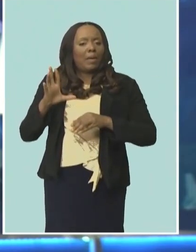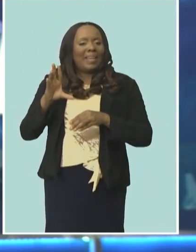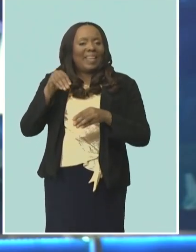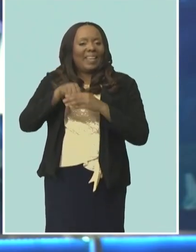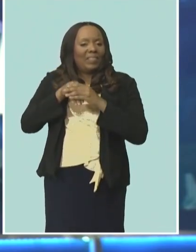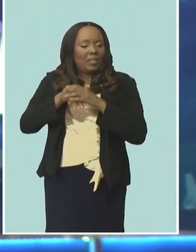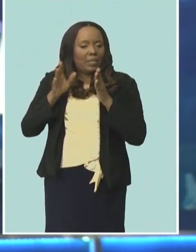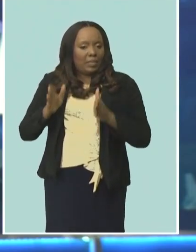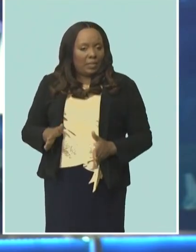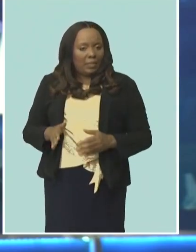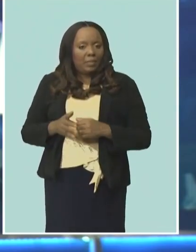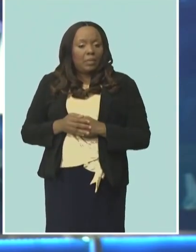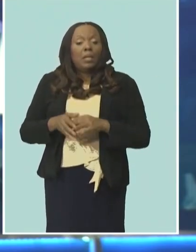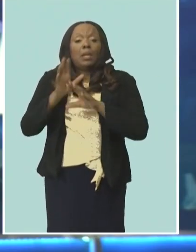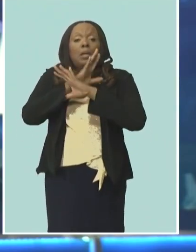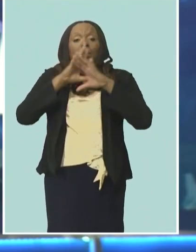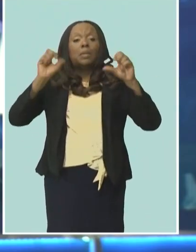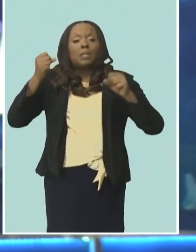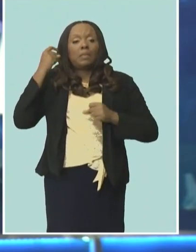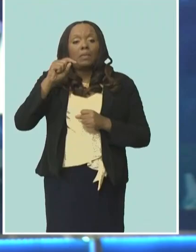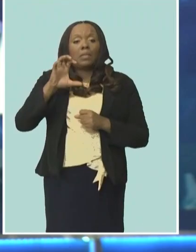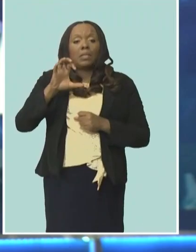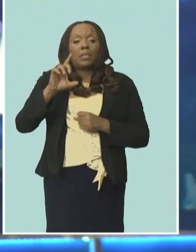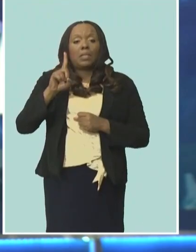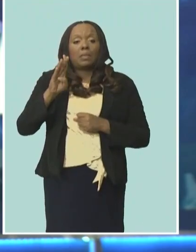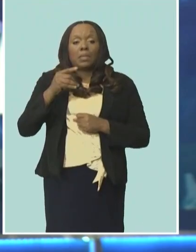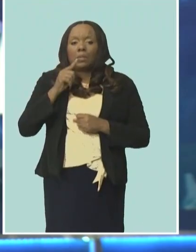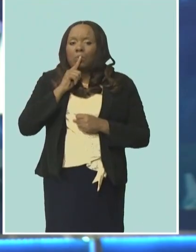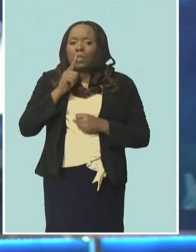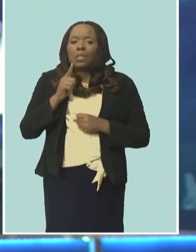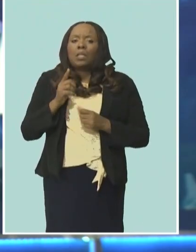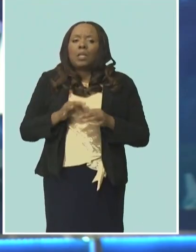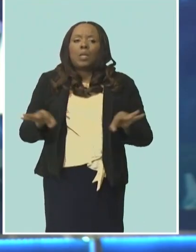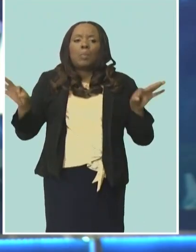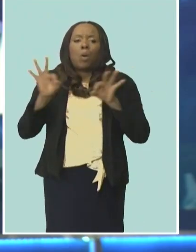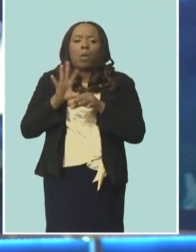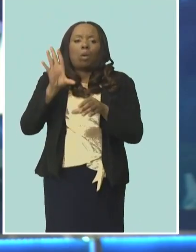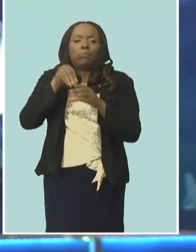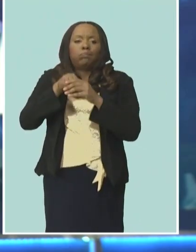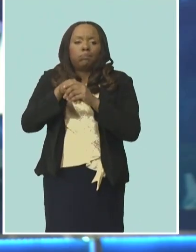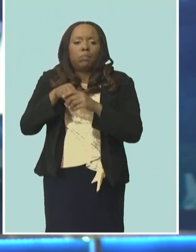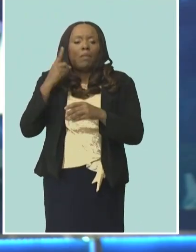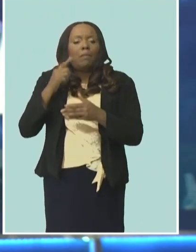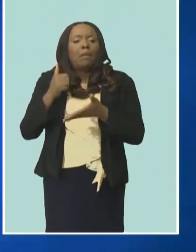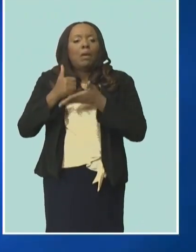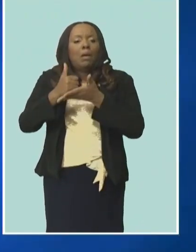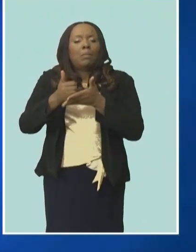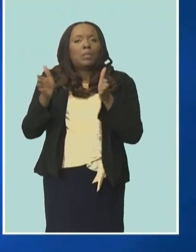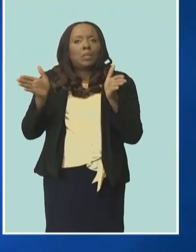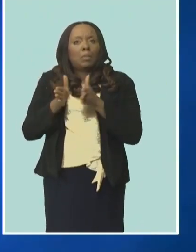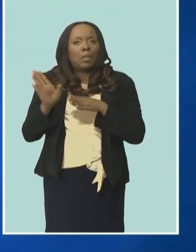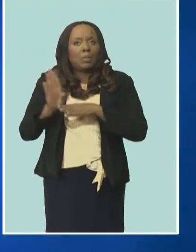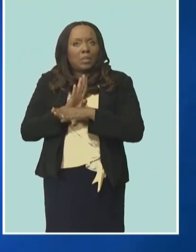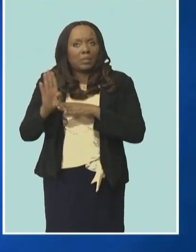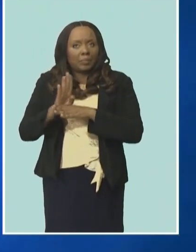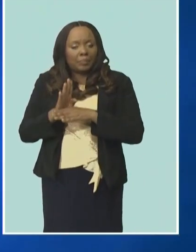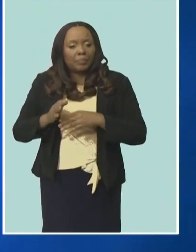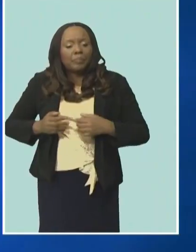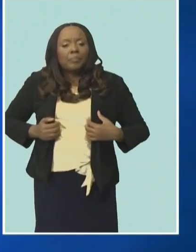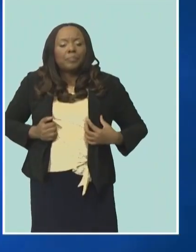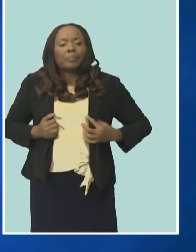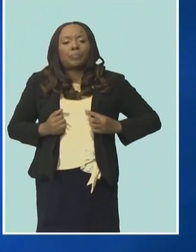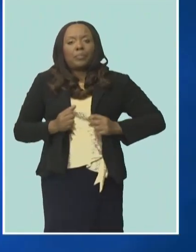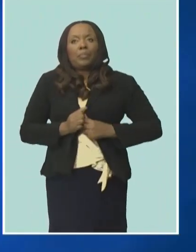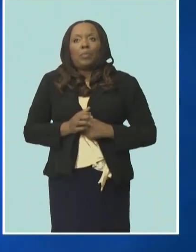of the CDB, Daniel Best, says this is a significant investment to help small businesses. This effort is not just